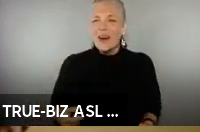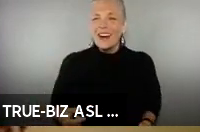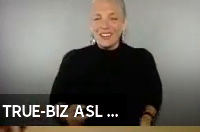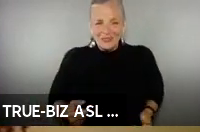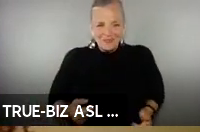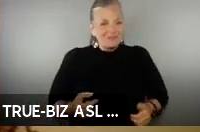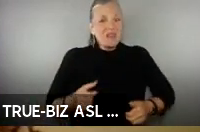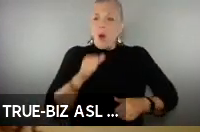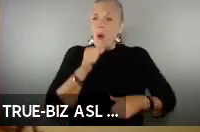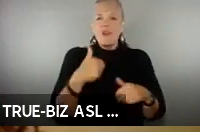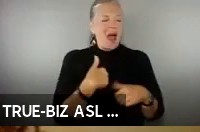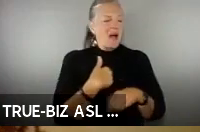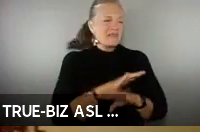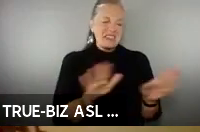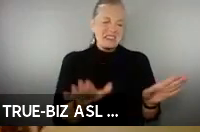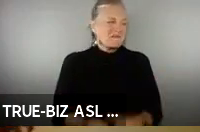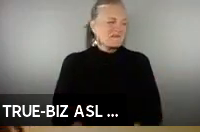Not me.